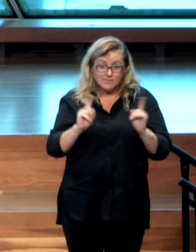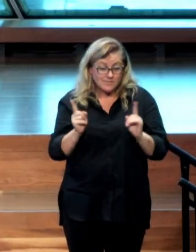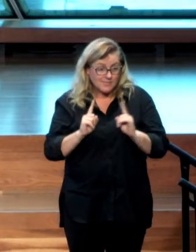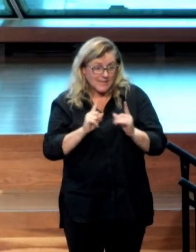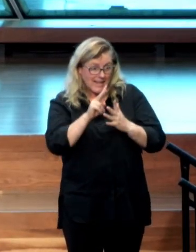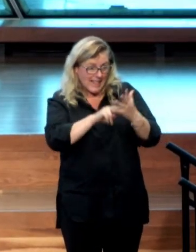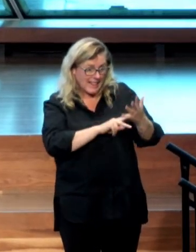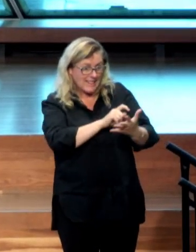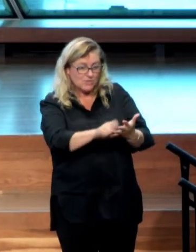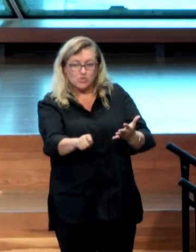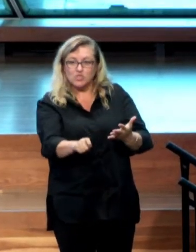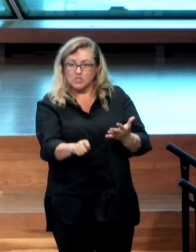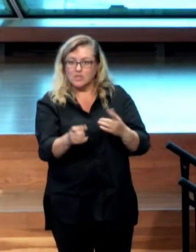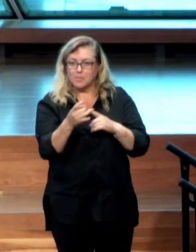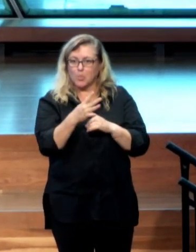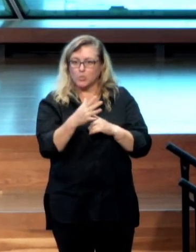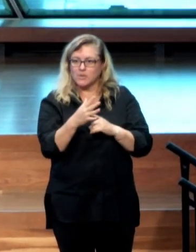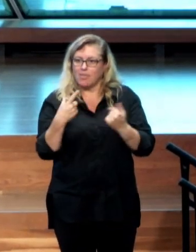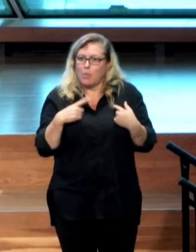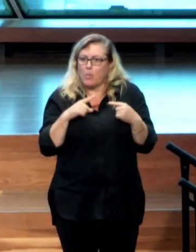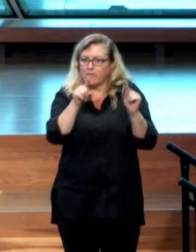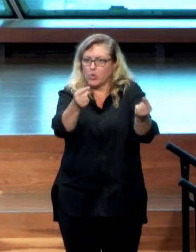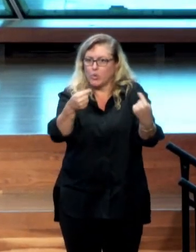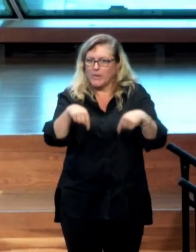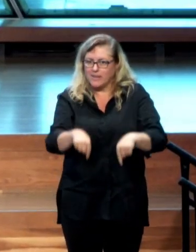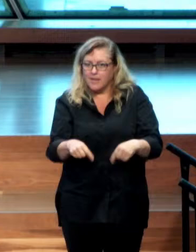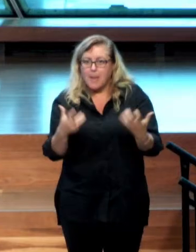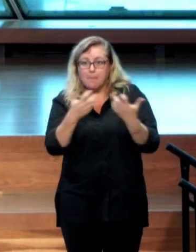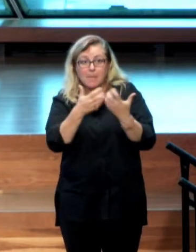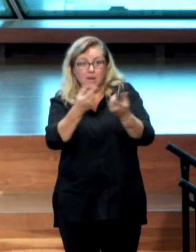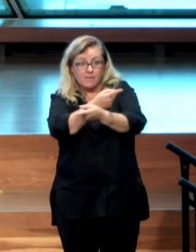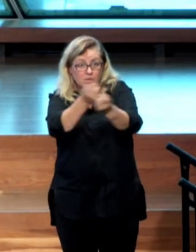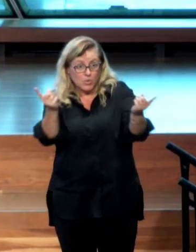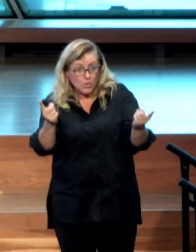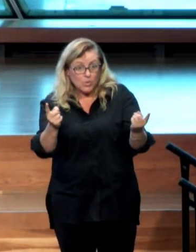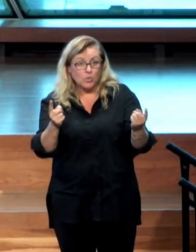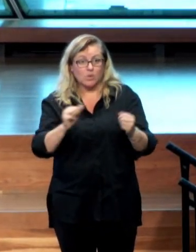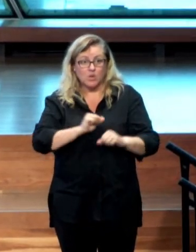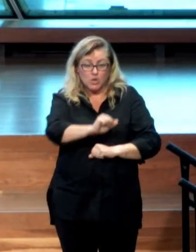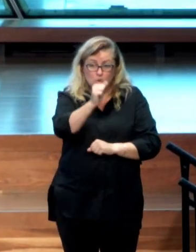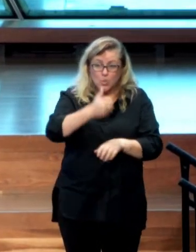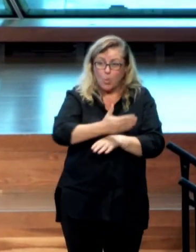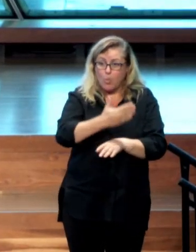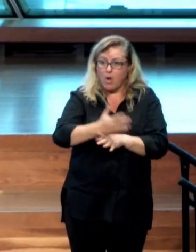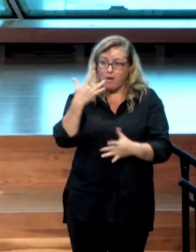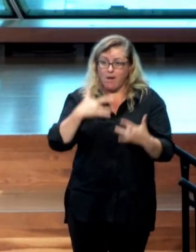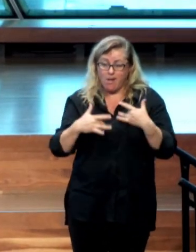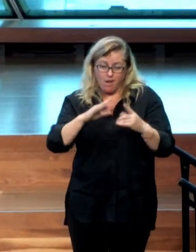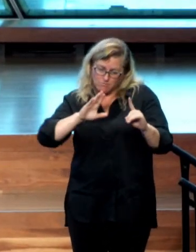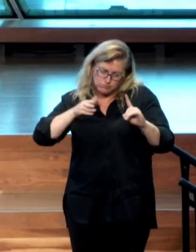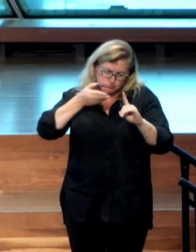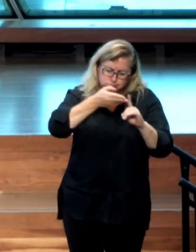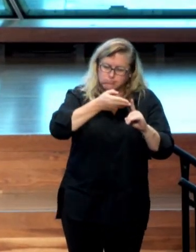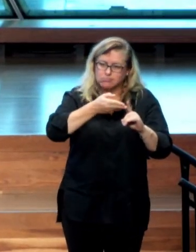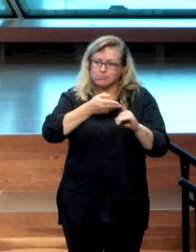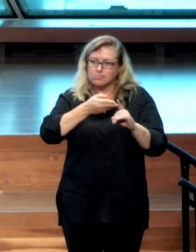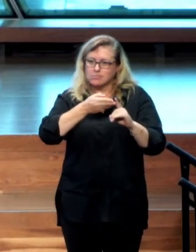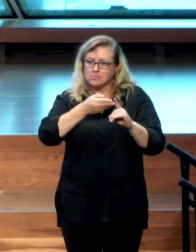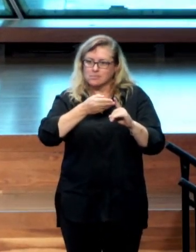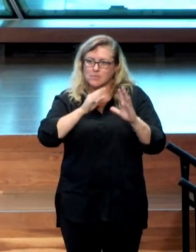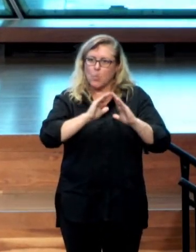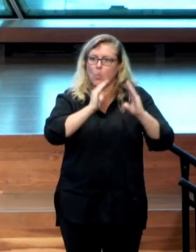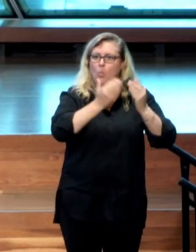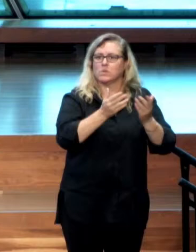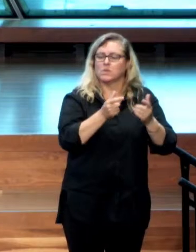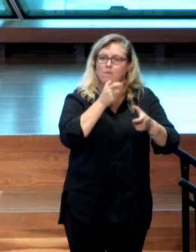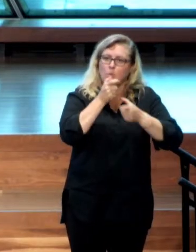is important, that's why you're here. That's why many of you have devoted a good portion of your working lives to the world of words